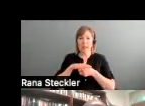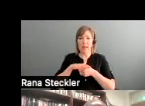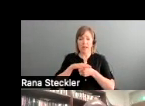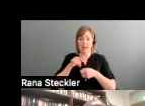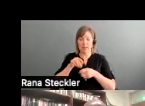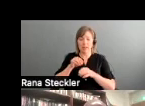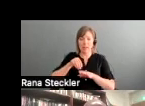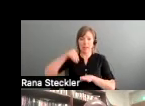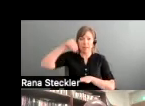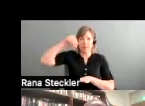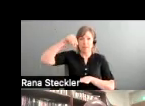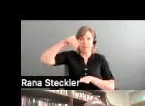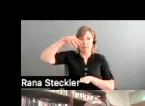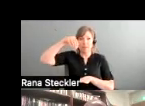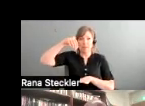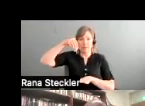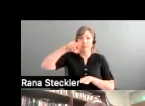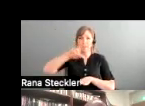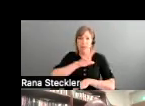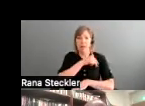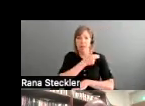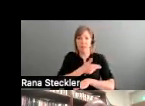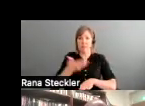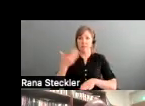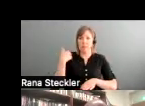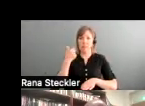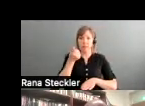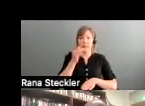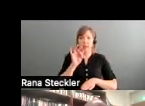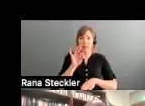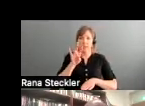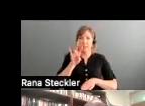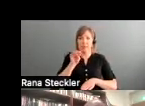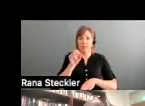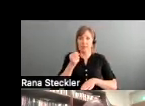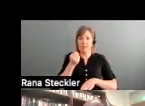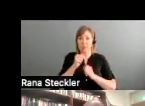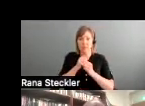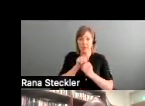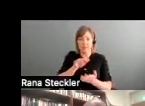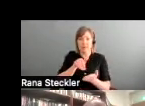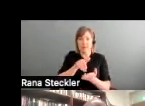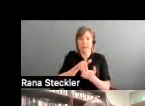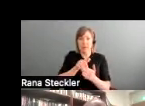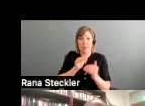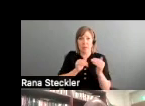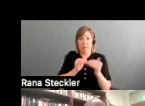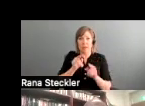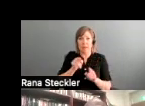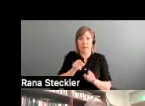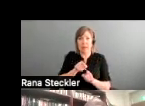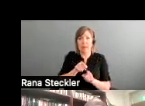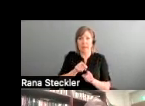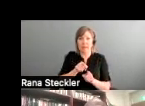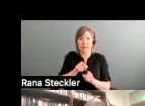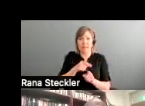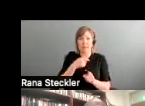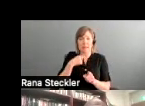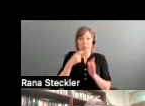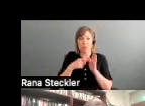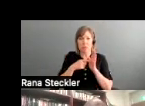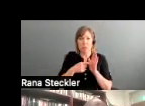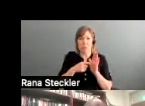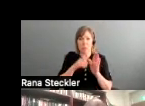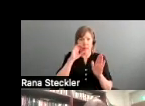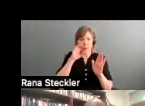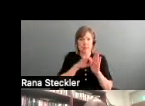aerial view of the hospital in the 1970s, with the center building, which I just showed in the previous